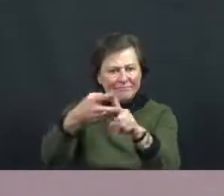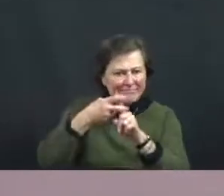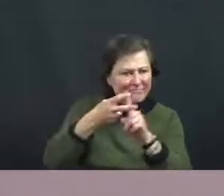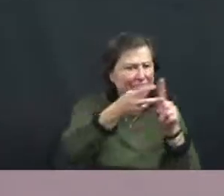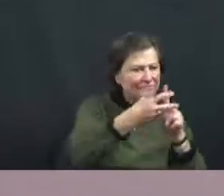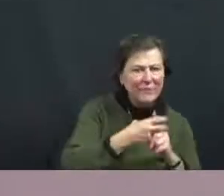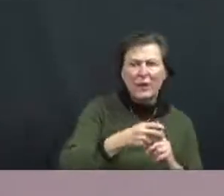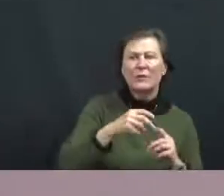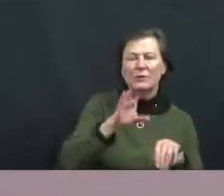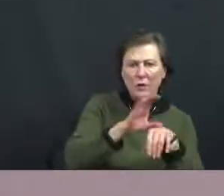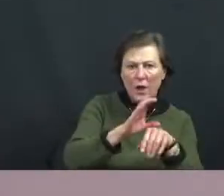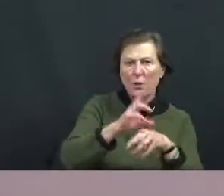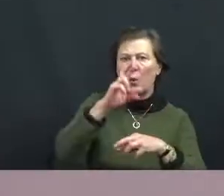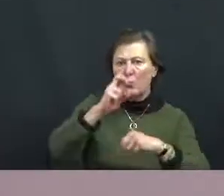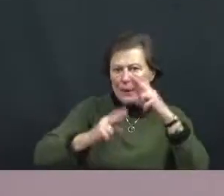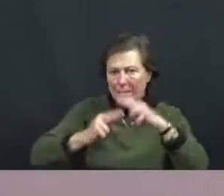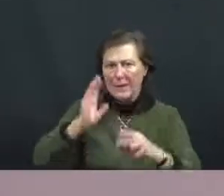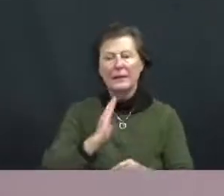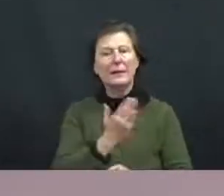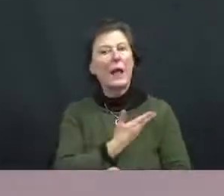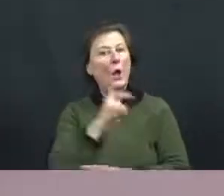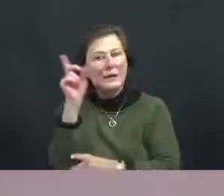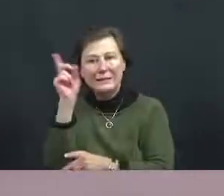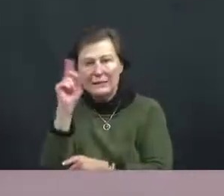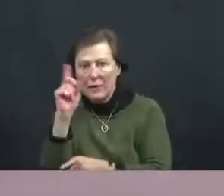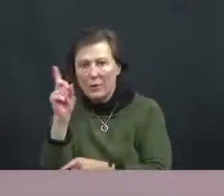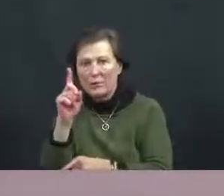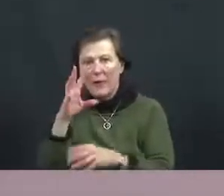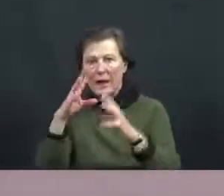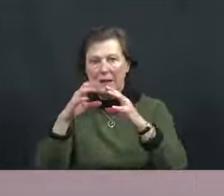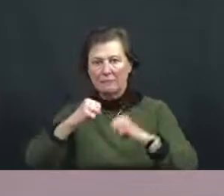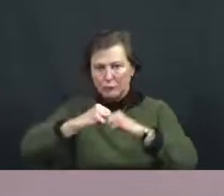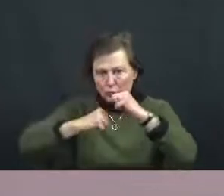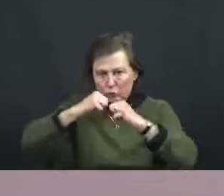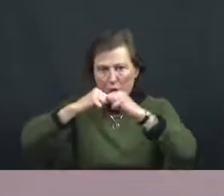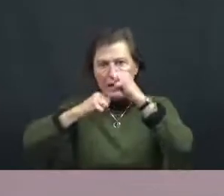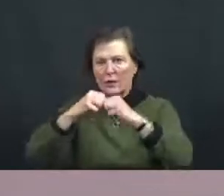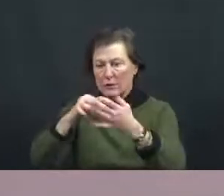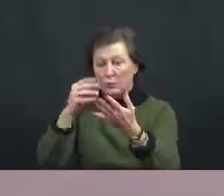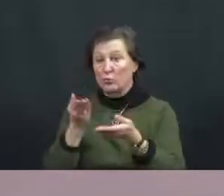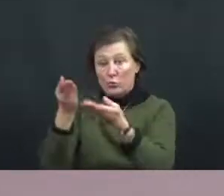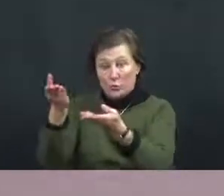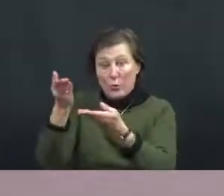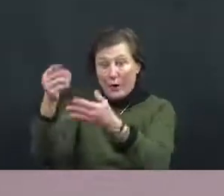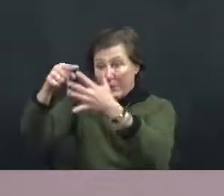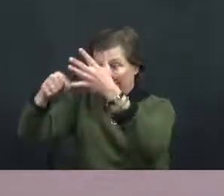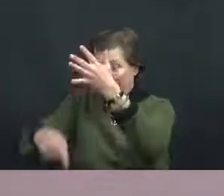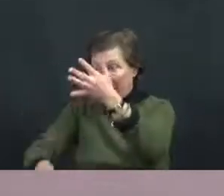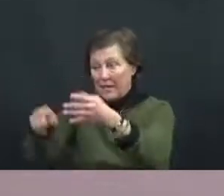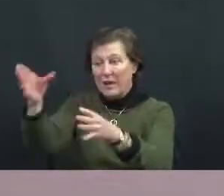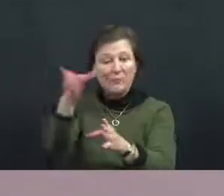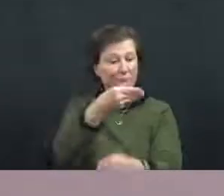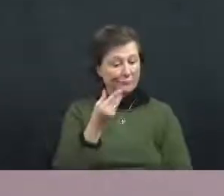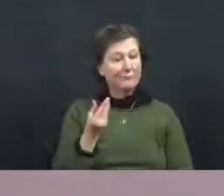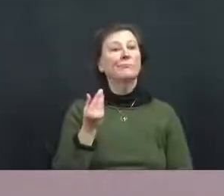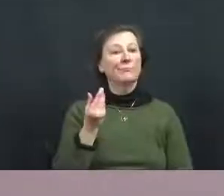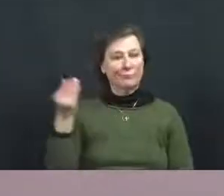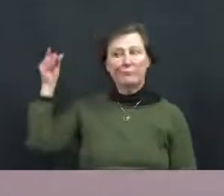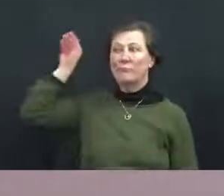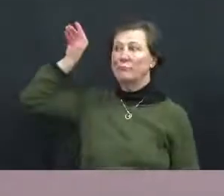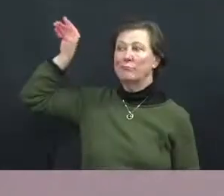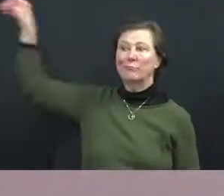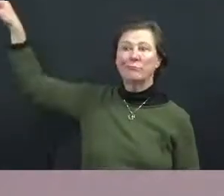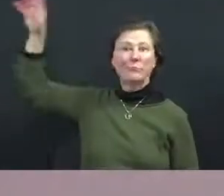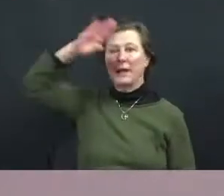rebuild our democratic infrastructure. They had a ton of great recommendations, and that report ended up on the shelf collecting dust. They've